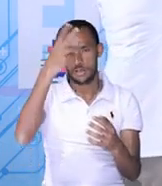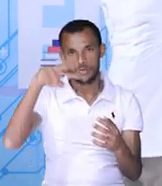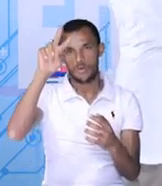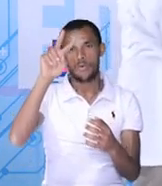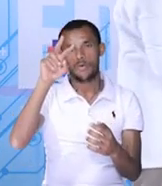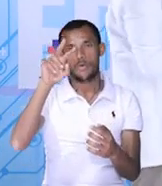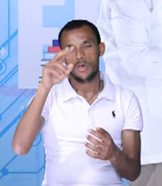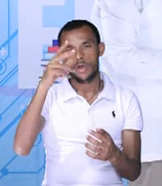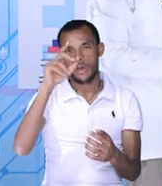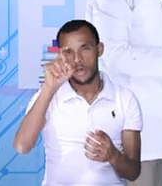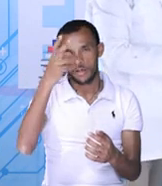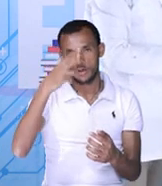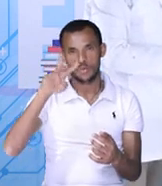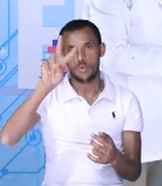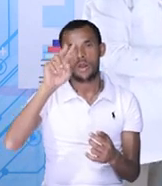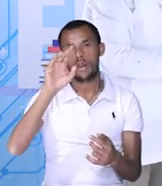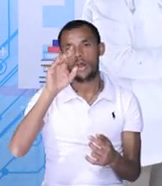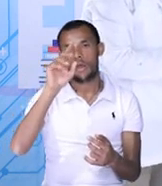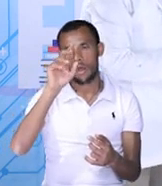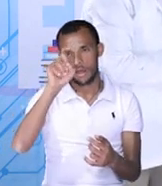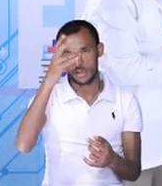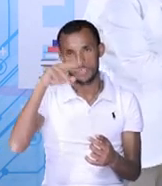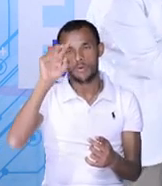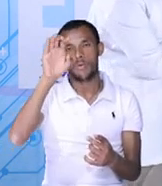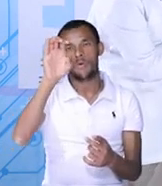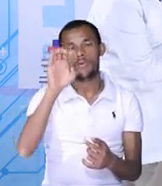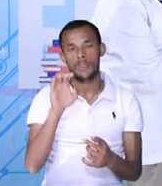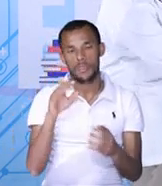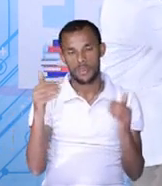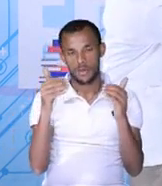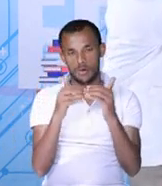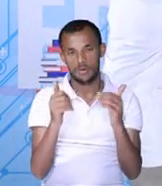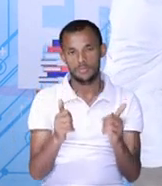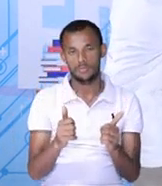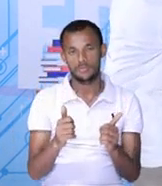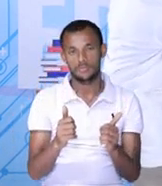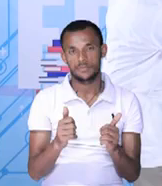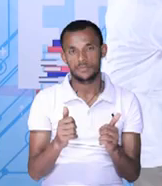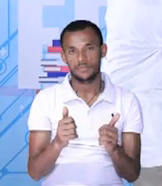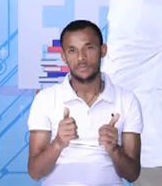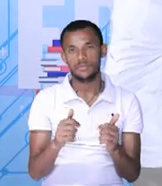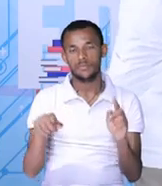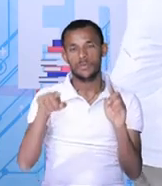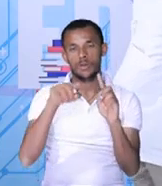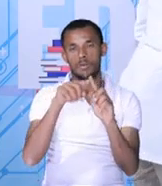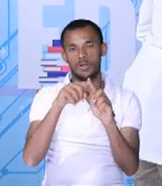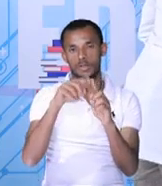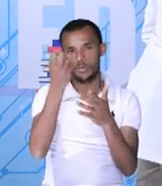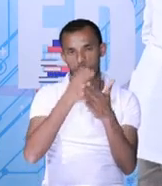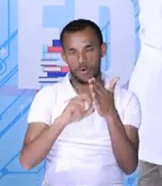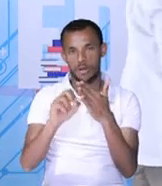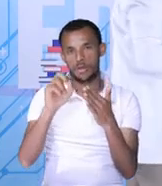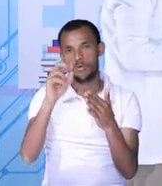to x, this one, the integration of x squared e raised to x will be is equal to the positive of the product